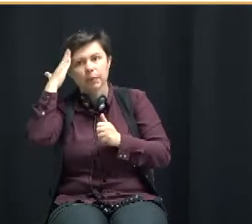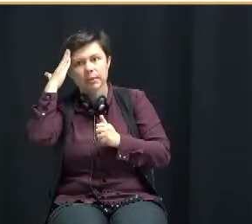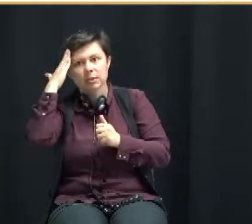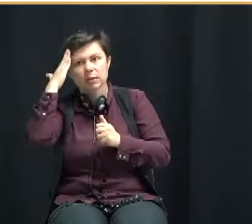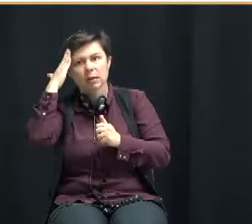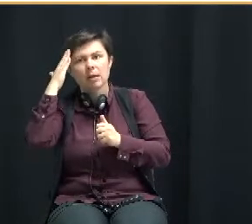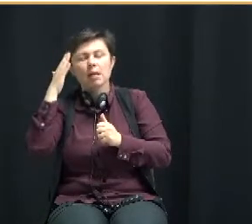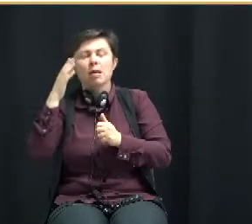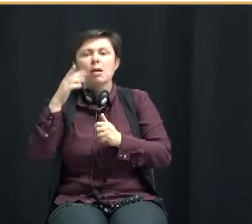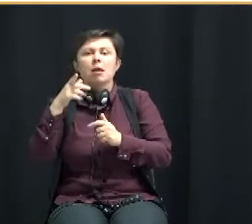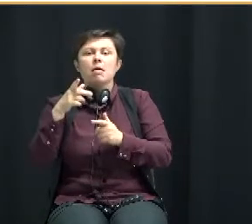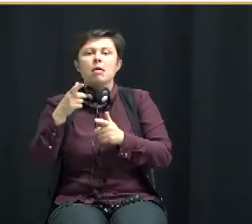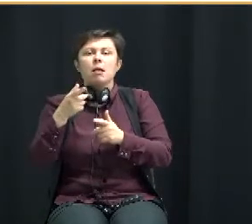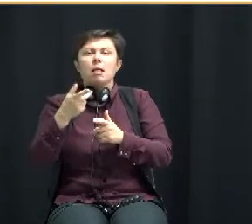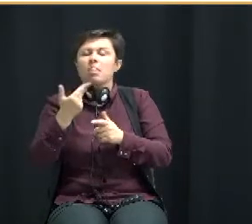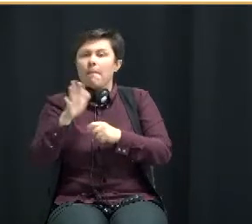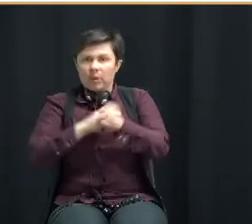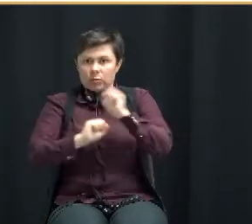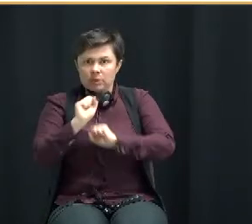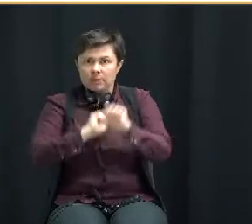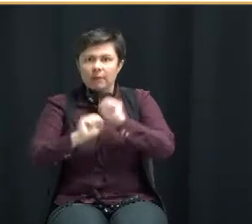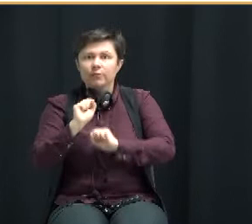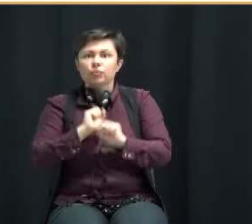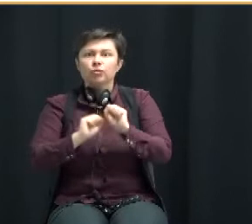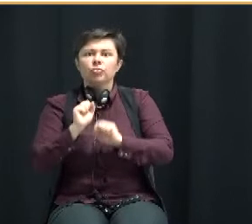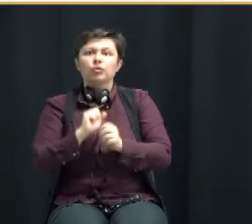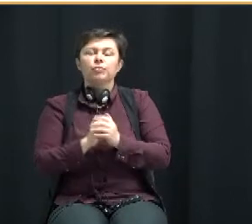sensory, intellectual disabilities,